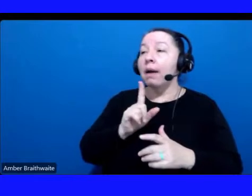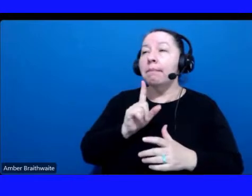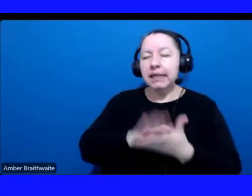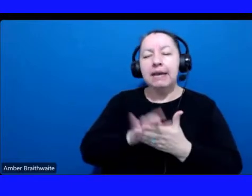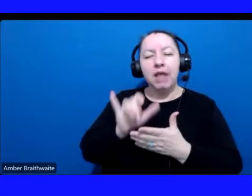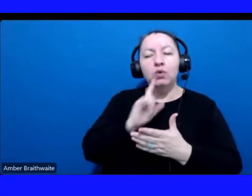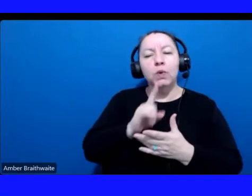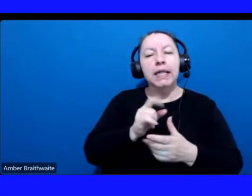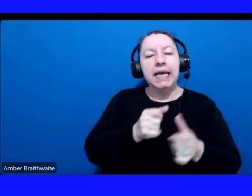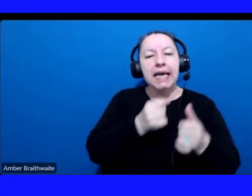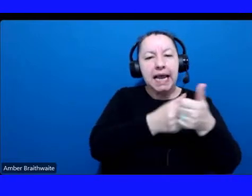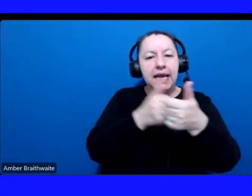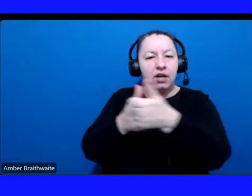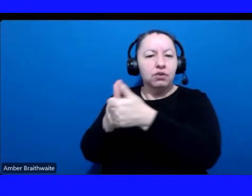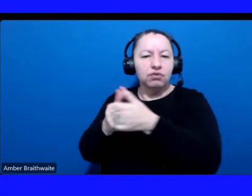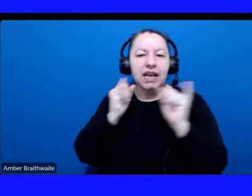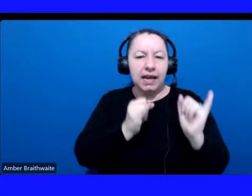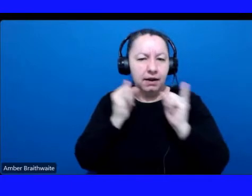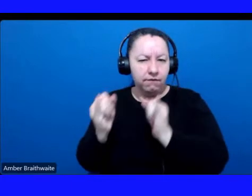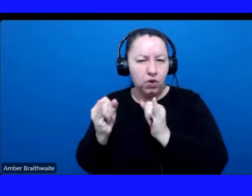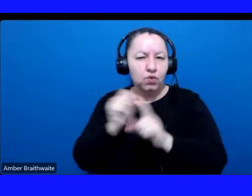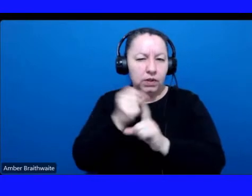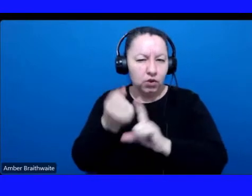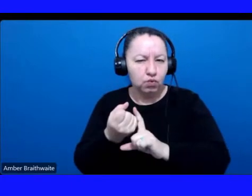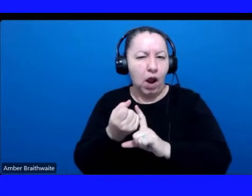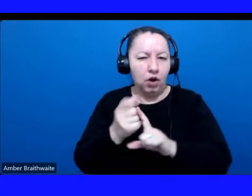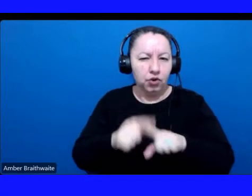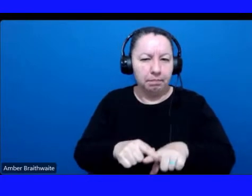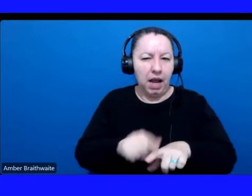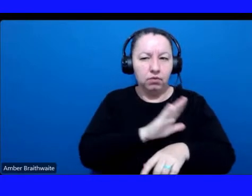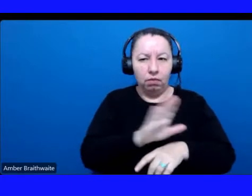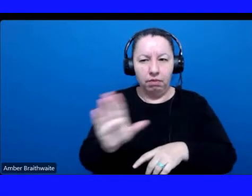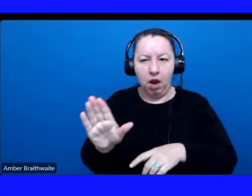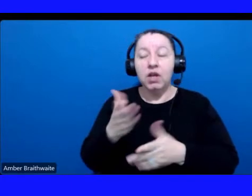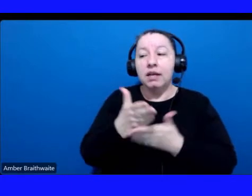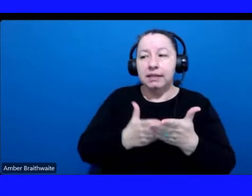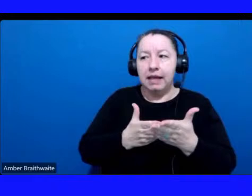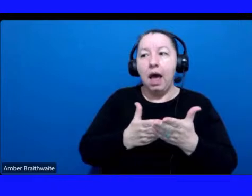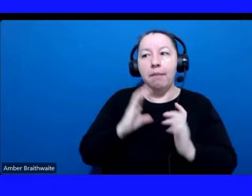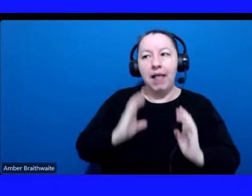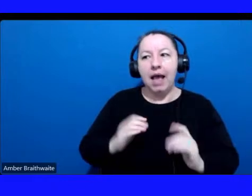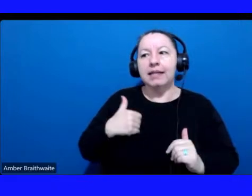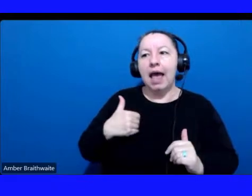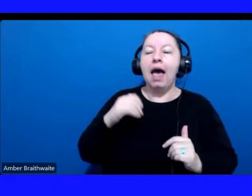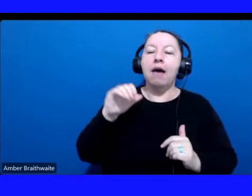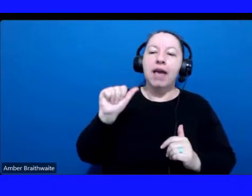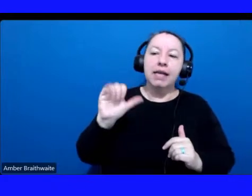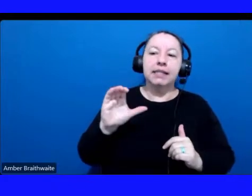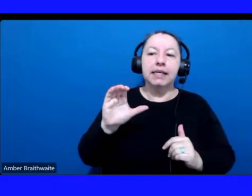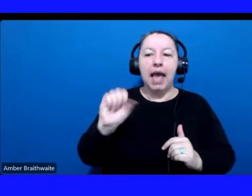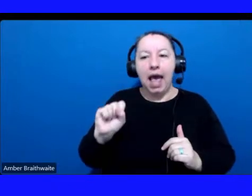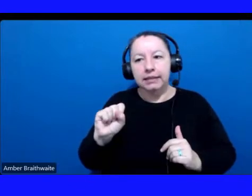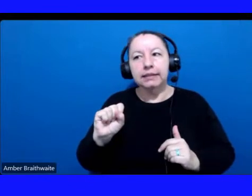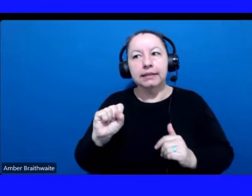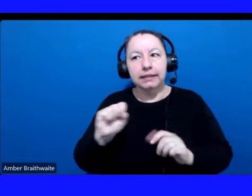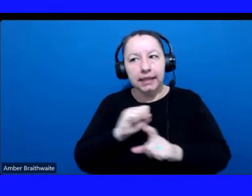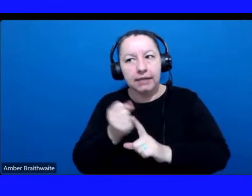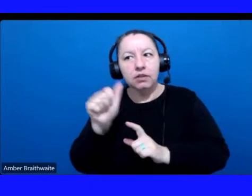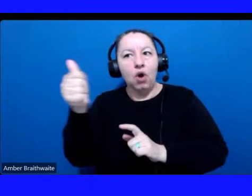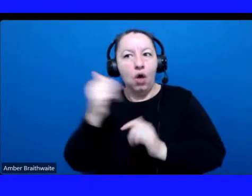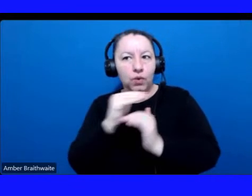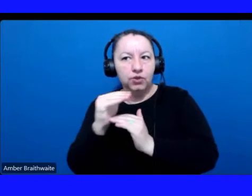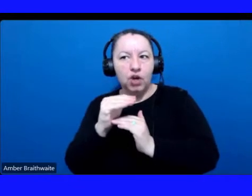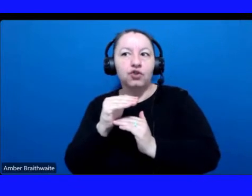to live with a family member and case managers helping, for example, that family apply for benefits. So it's